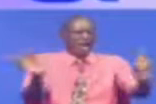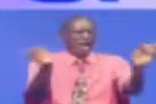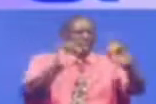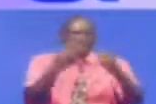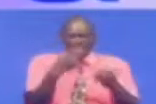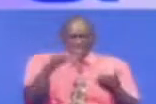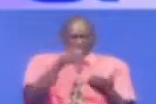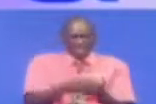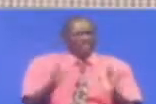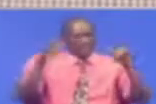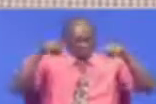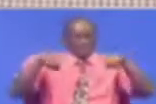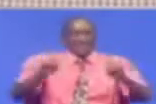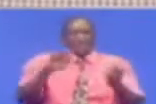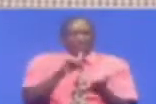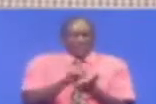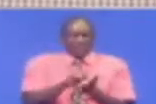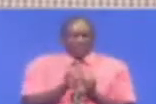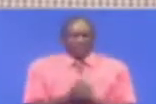you clap yourself at least for that?